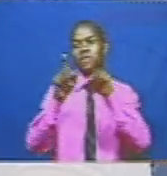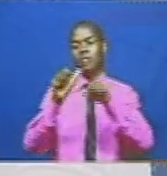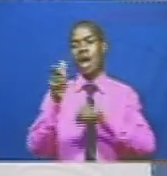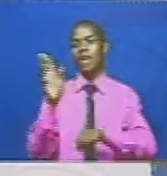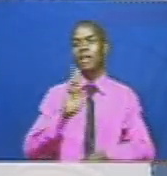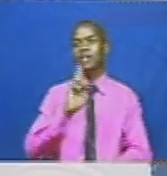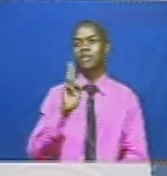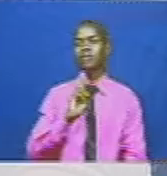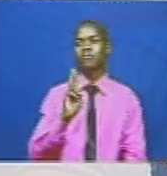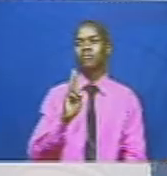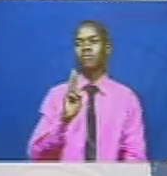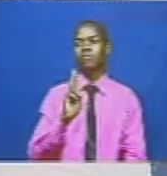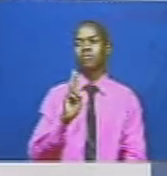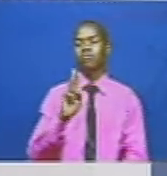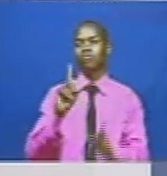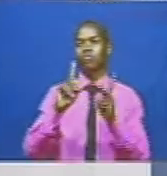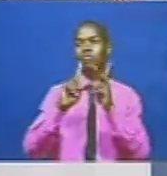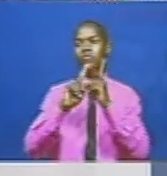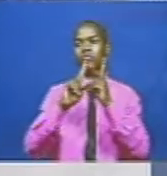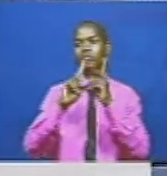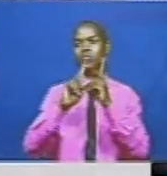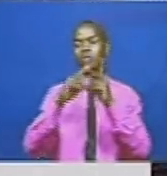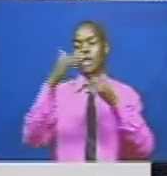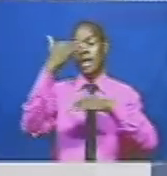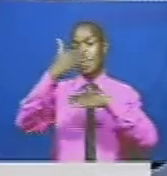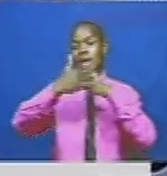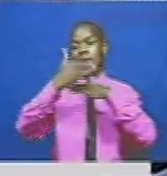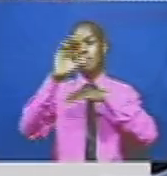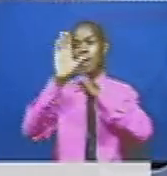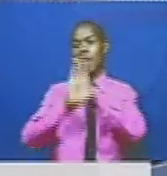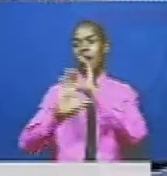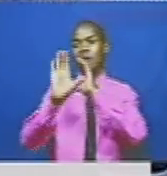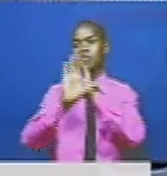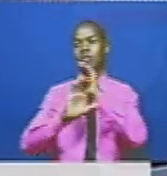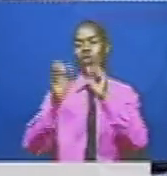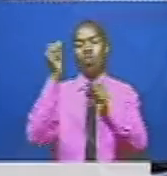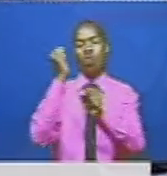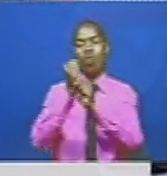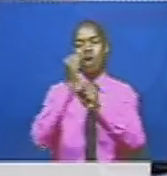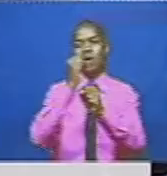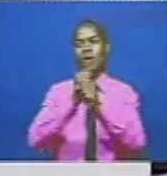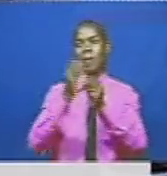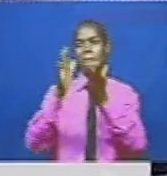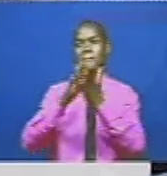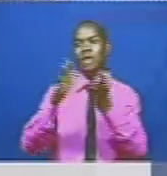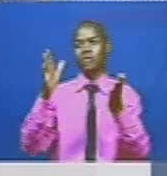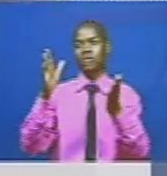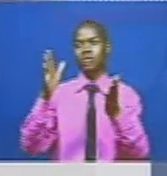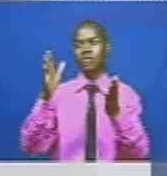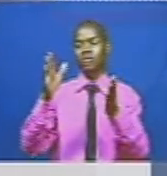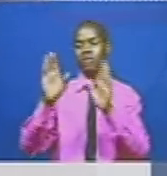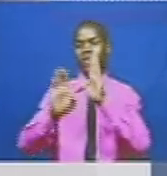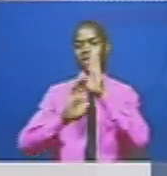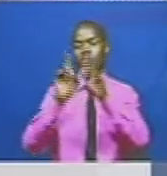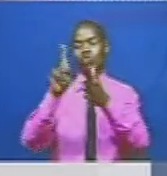course, now that is the other point, is that the neighbor countries are doing a bigger visibility out there. You can see, for example, what Rwanda is